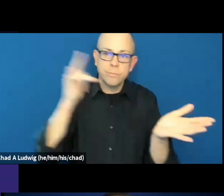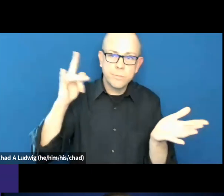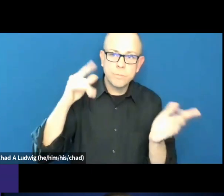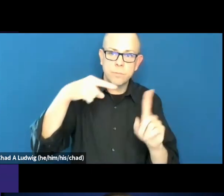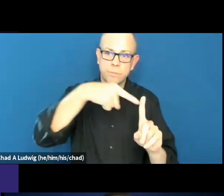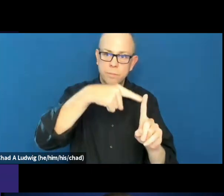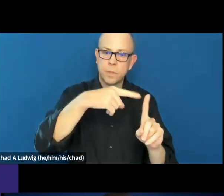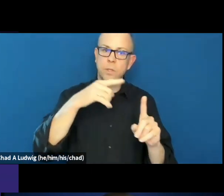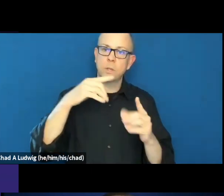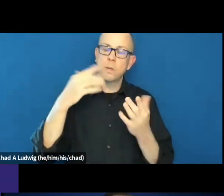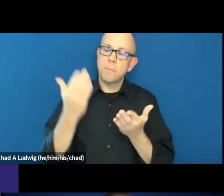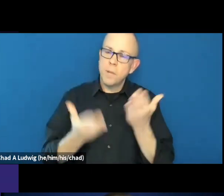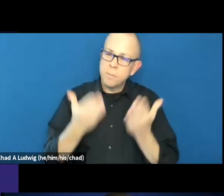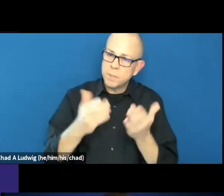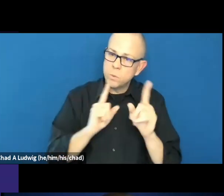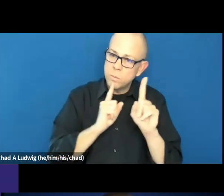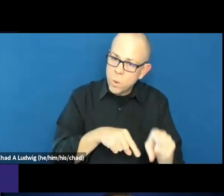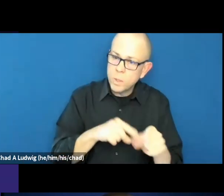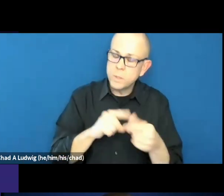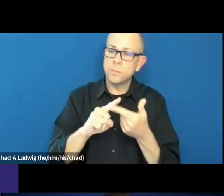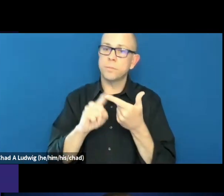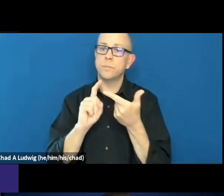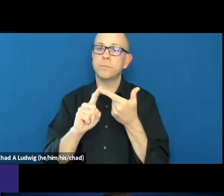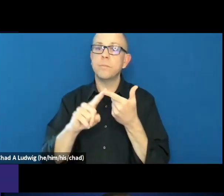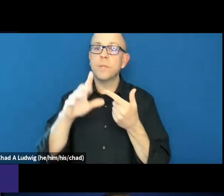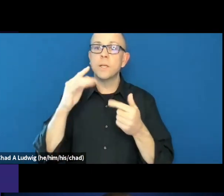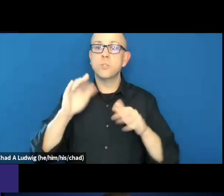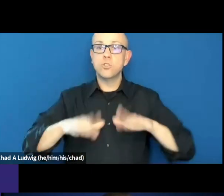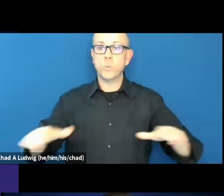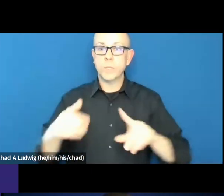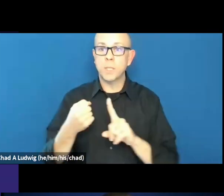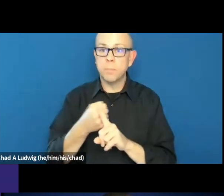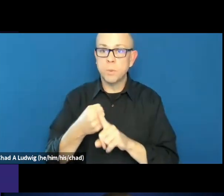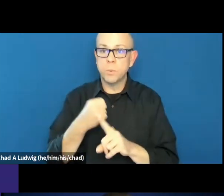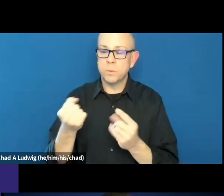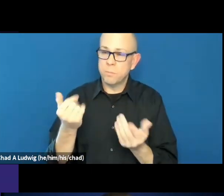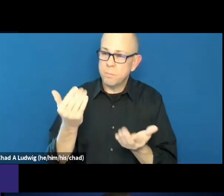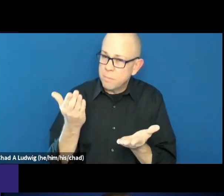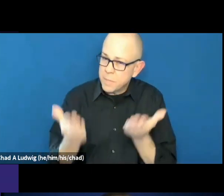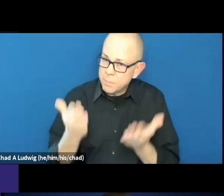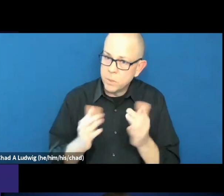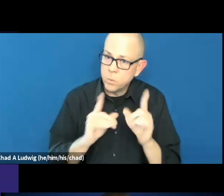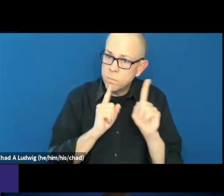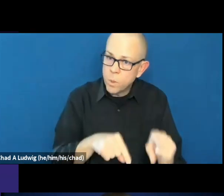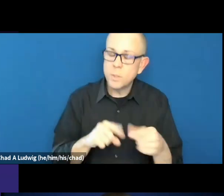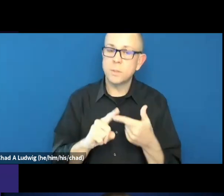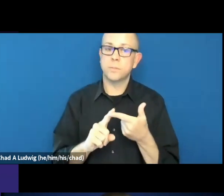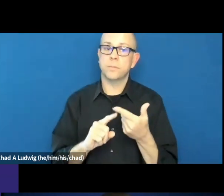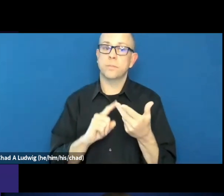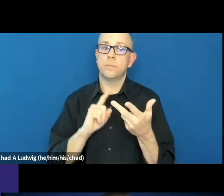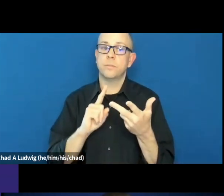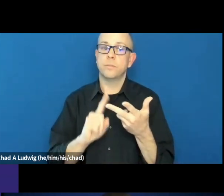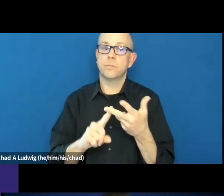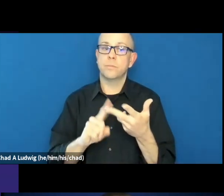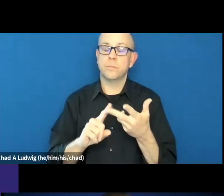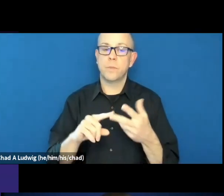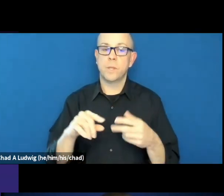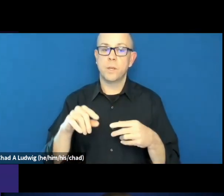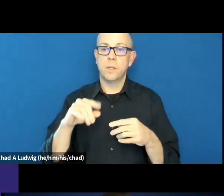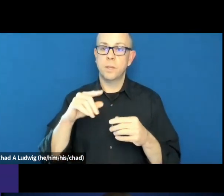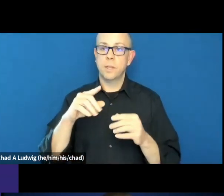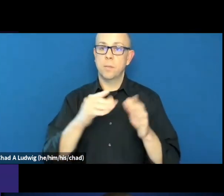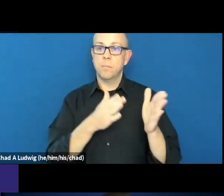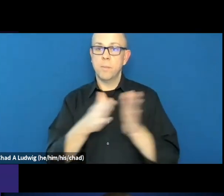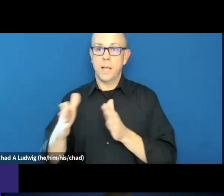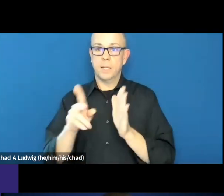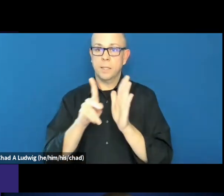taking advantage of a senior citizen in some way. That may be something we are required by law to report. We also may be